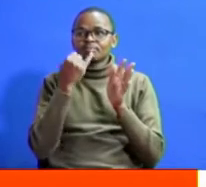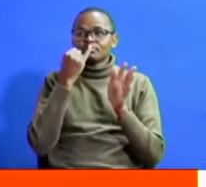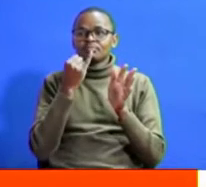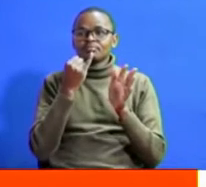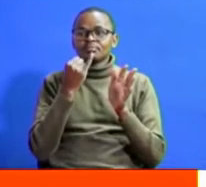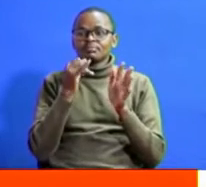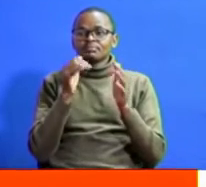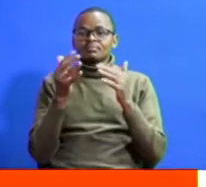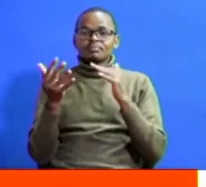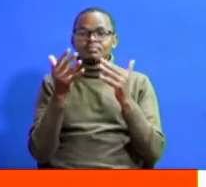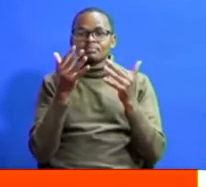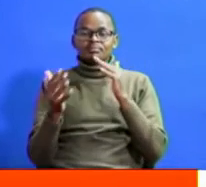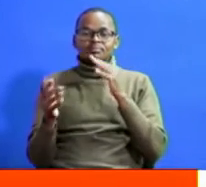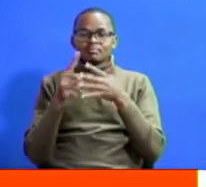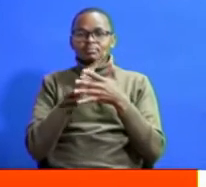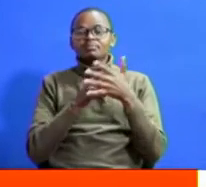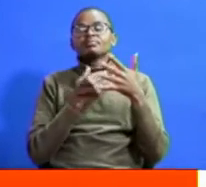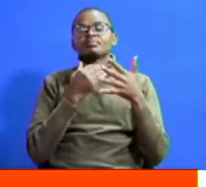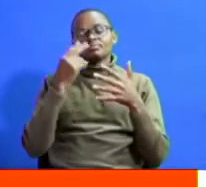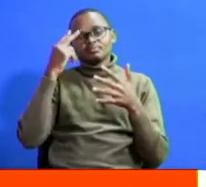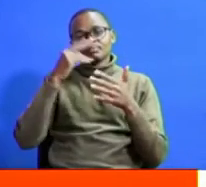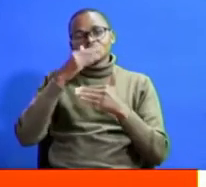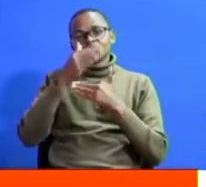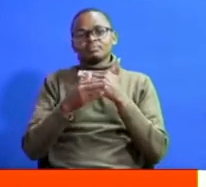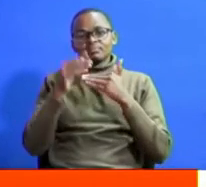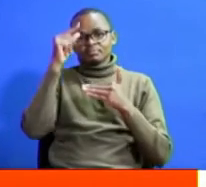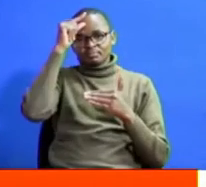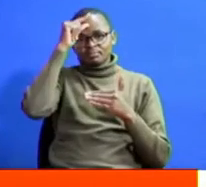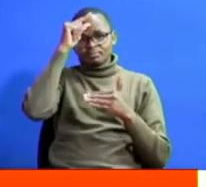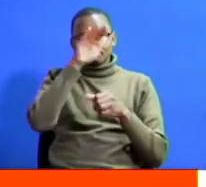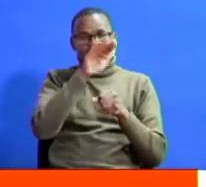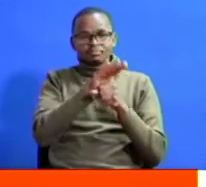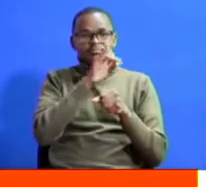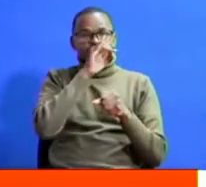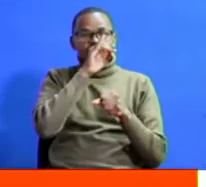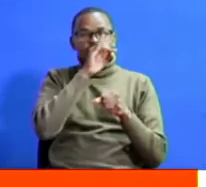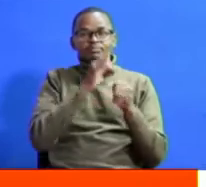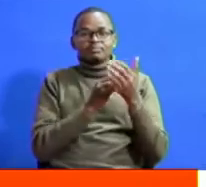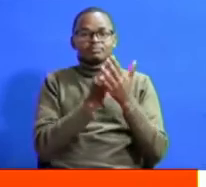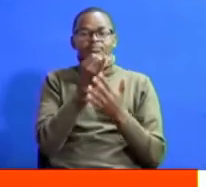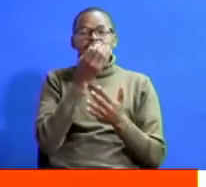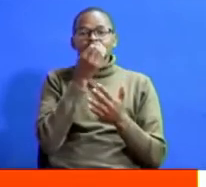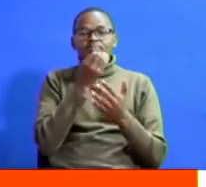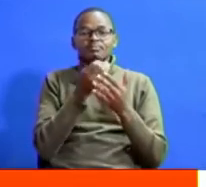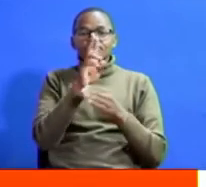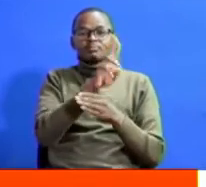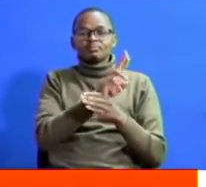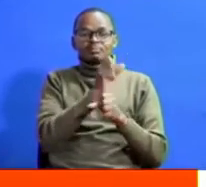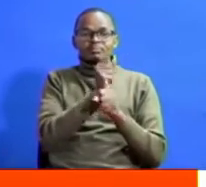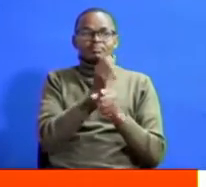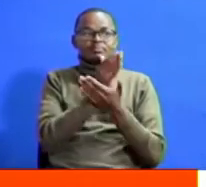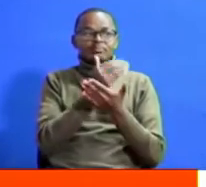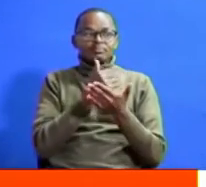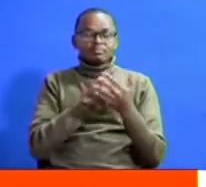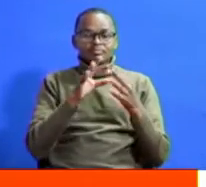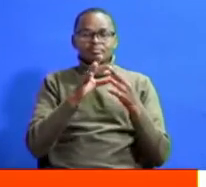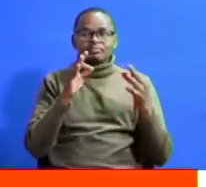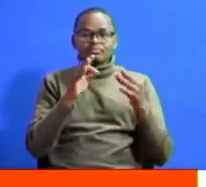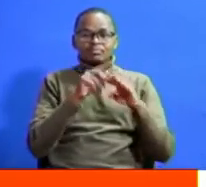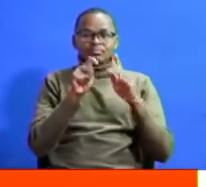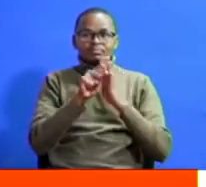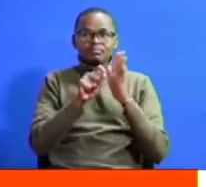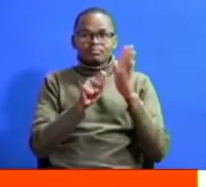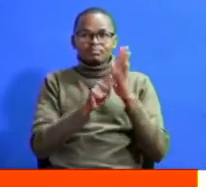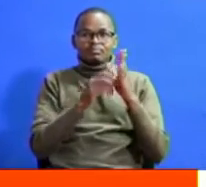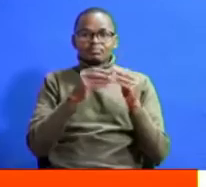fair. So what we actually want to see the next government investing more mm-hmm. is increasing food production and ensuring that we have long-term solution to food